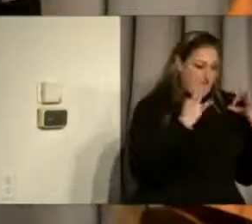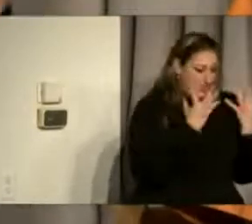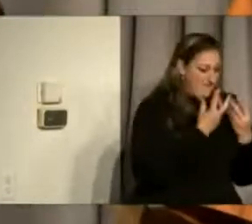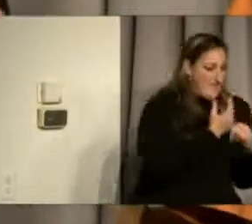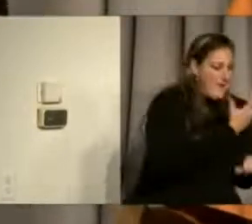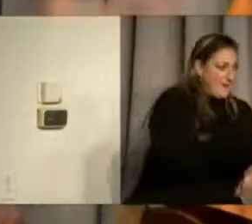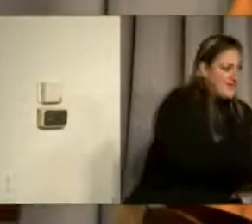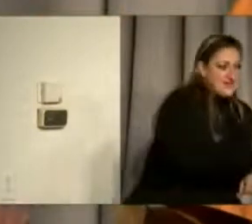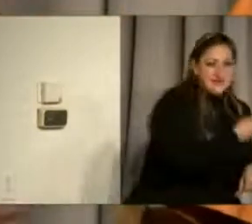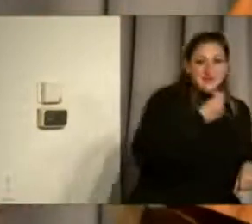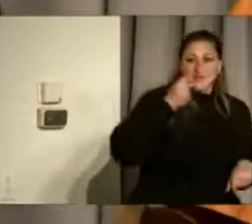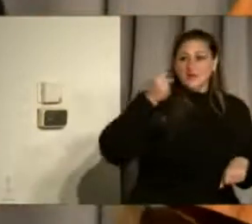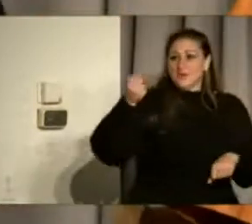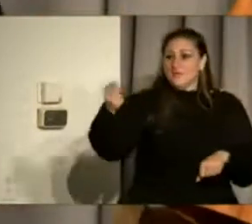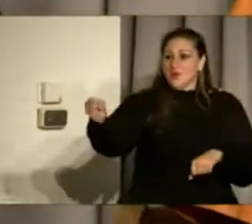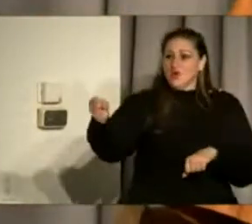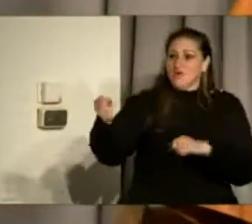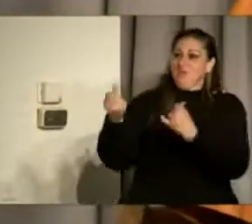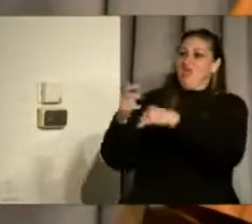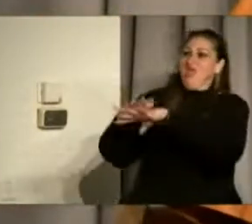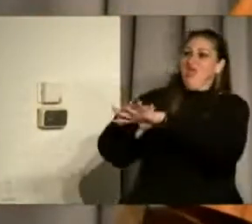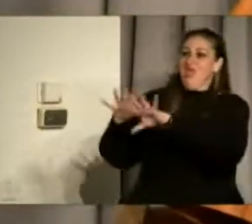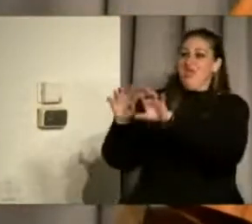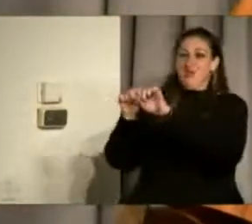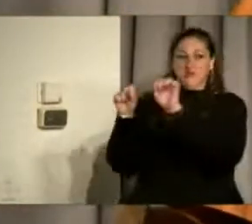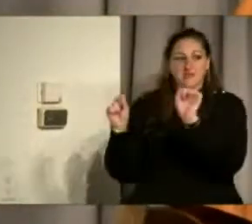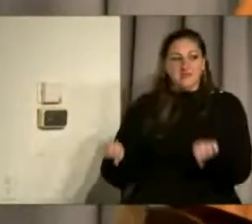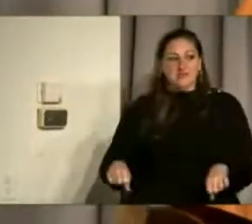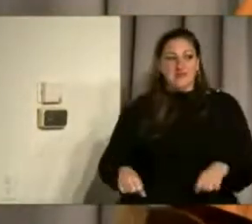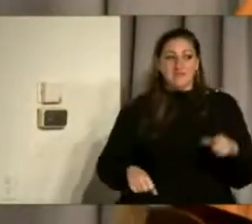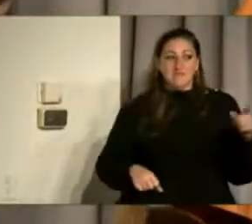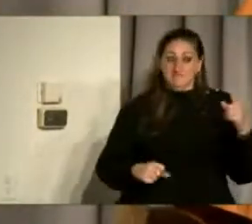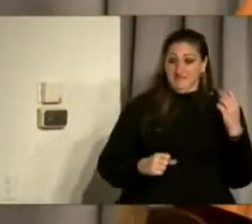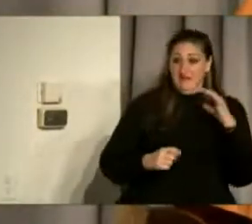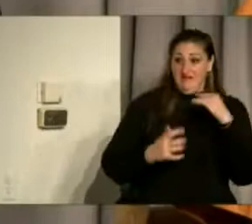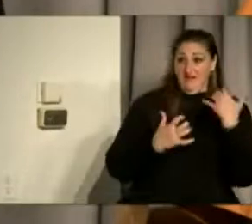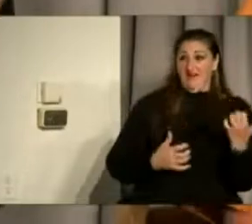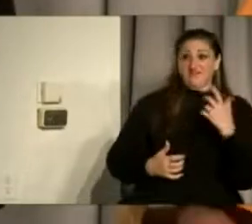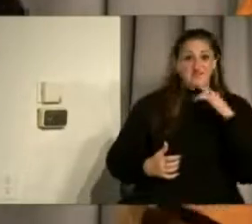system. That is exactly what happened to me.